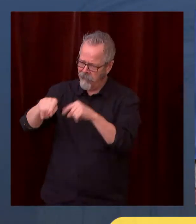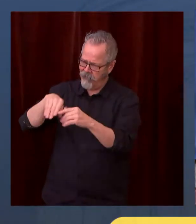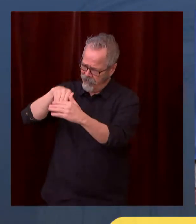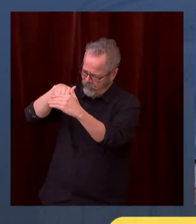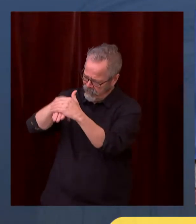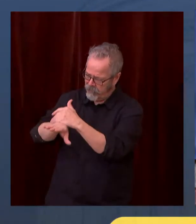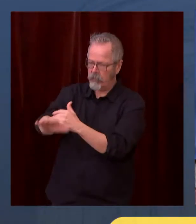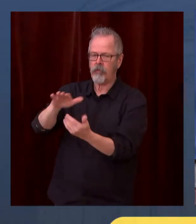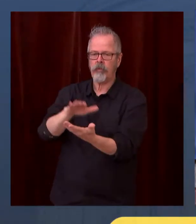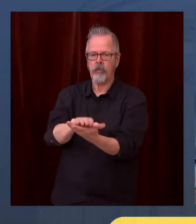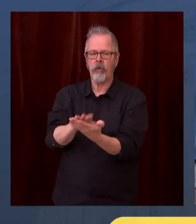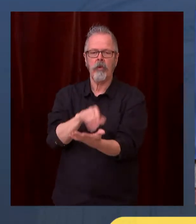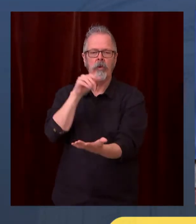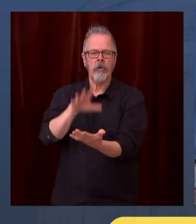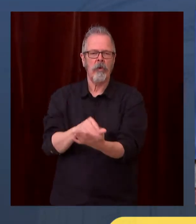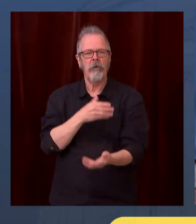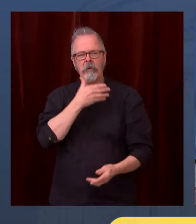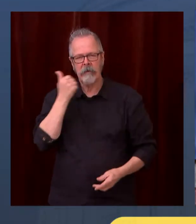will continue.